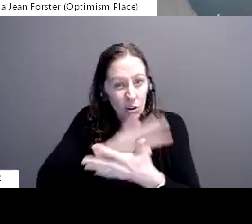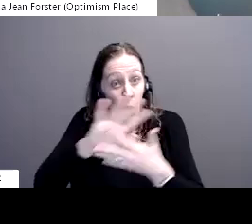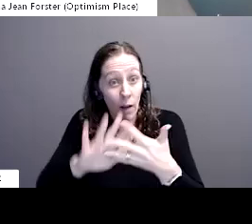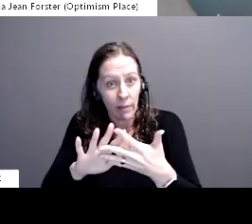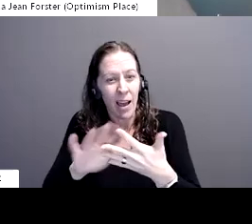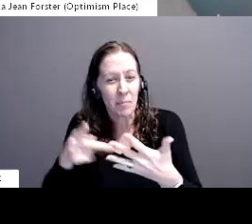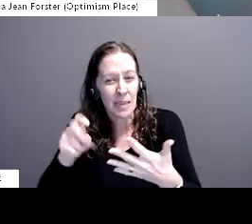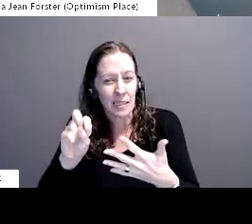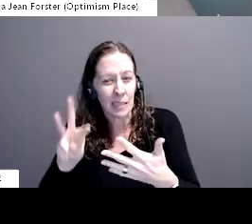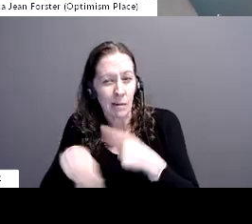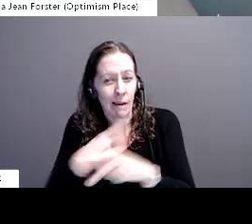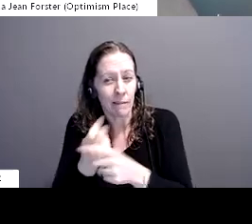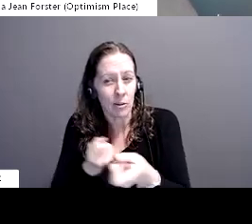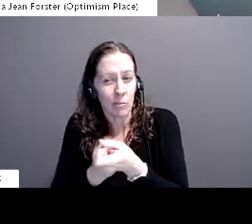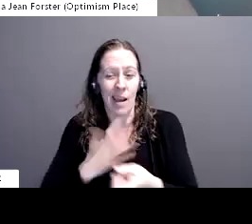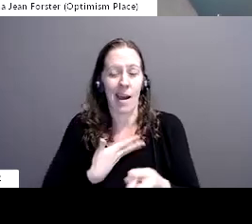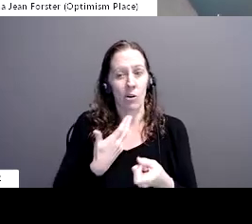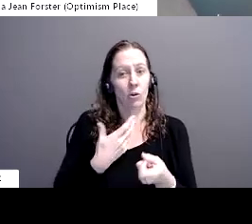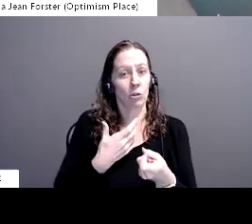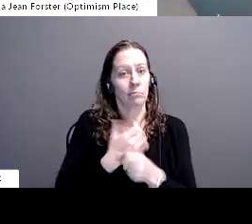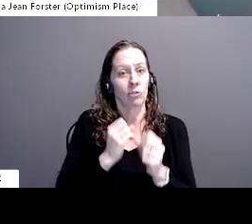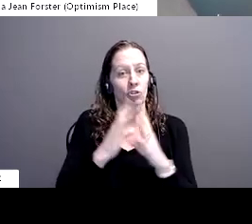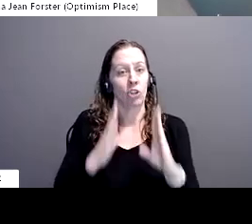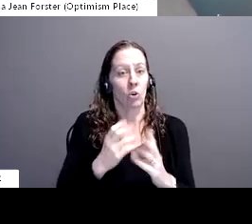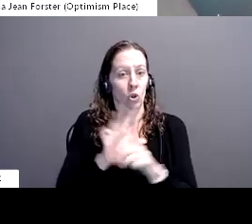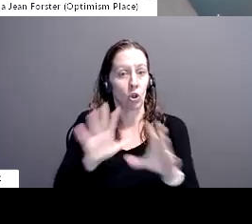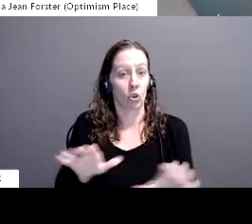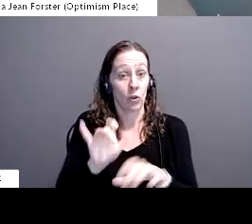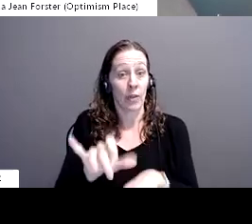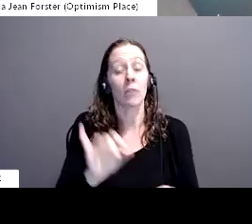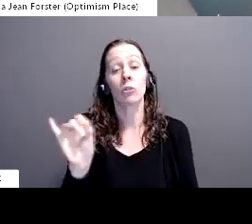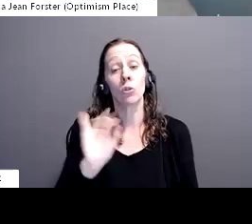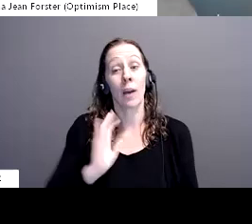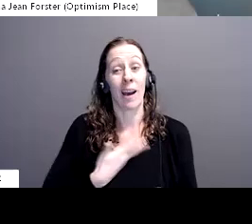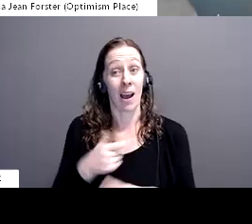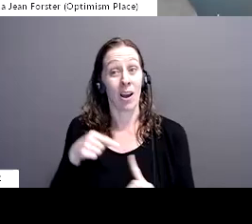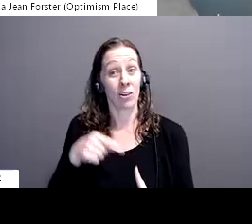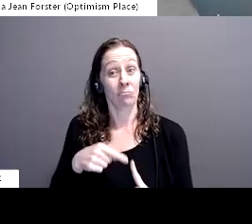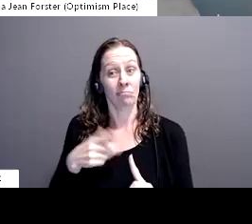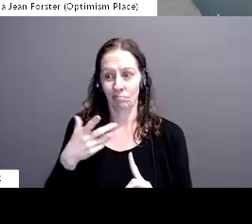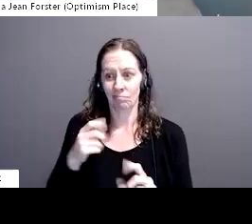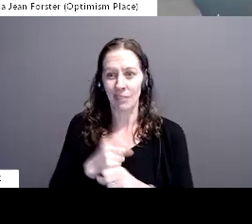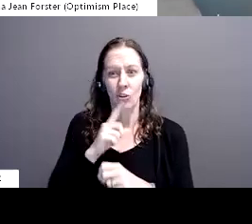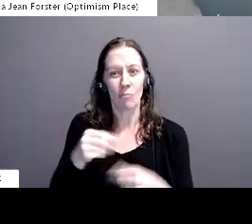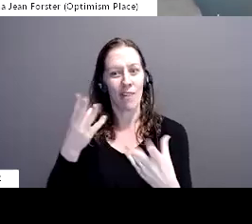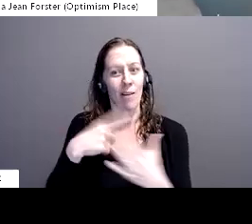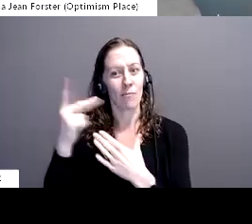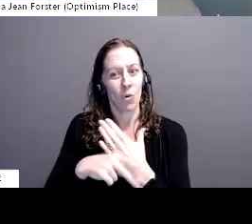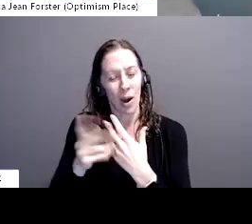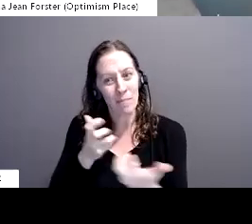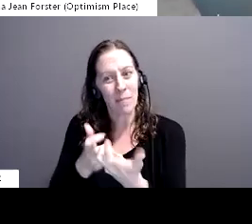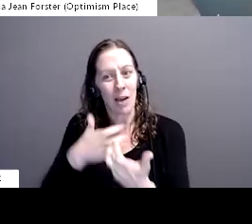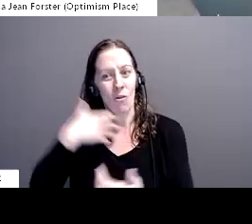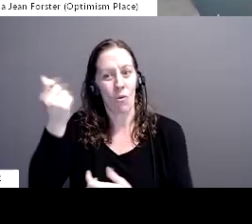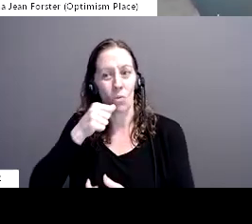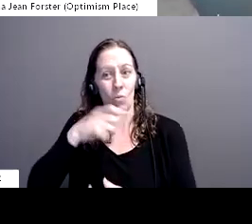things. The other implication has been around programming in our shelter that's geared for older women. So older women